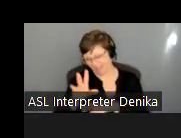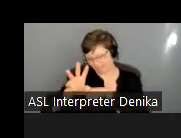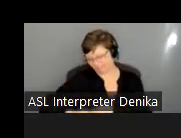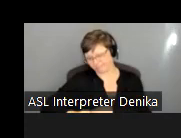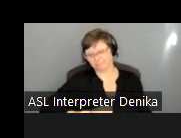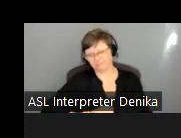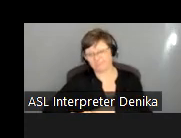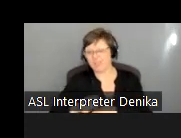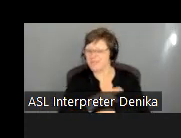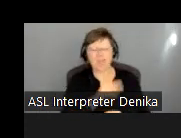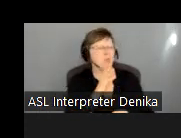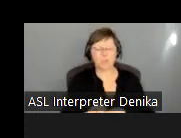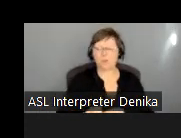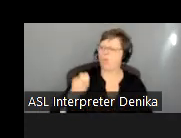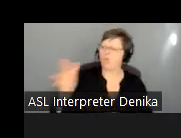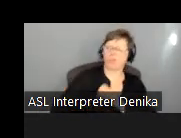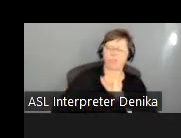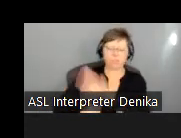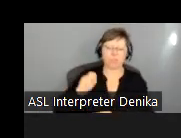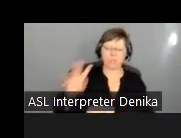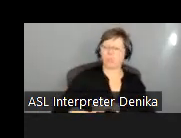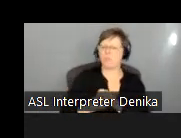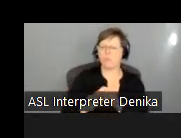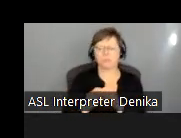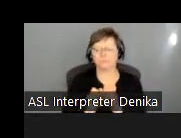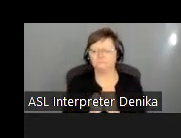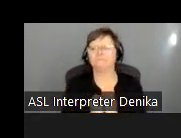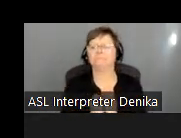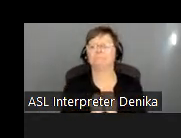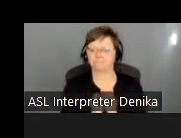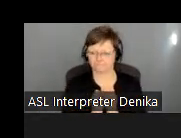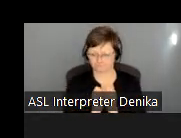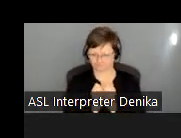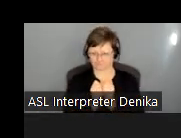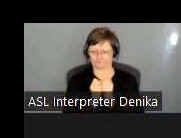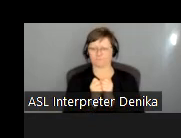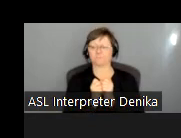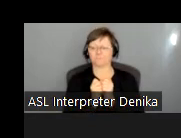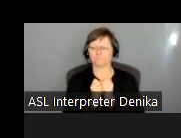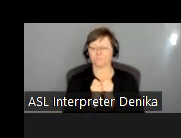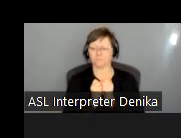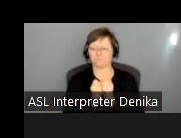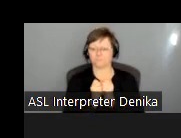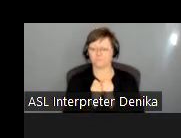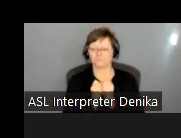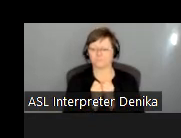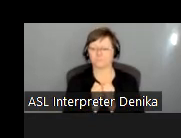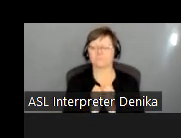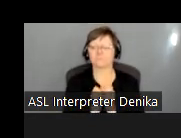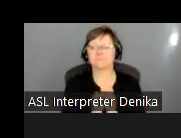throw at whatever pitch they think they can do to get your money out of you. We say at the Canadian Fraud